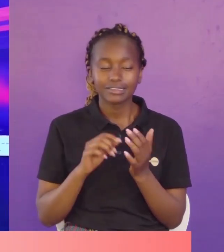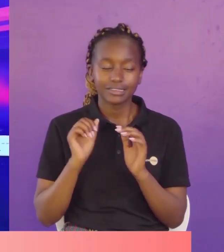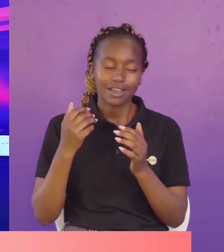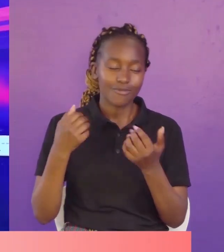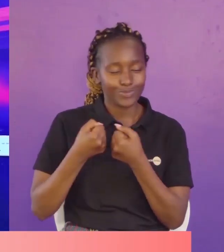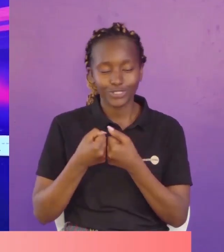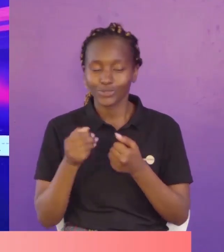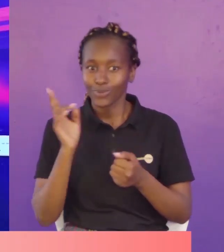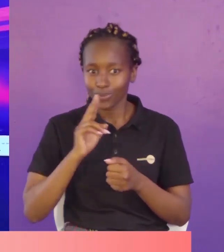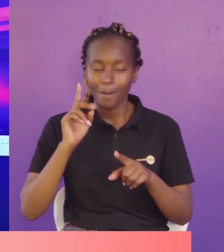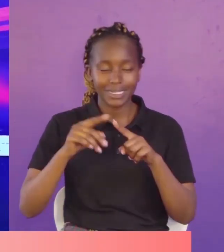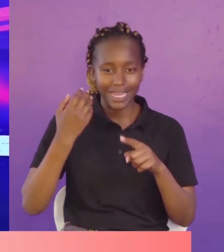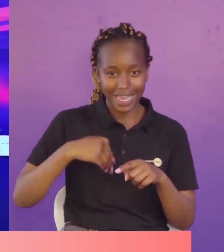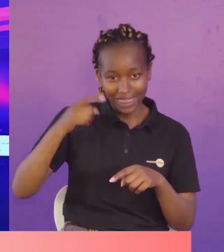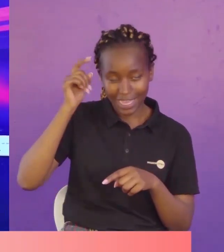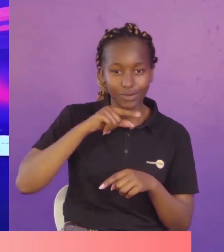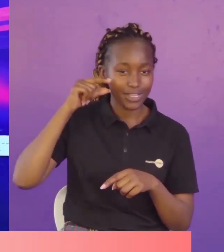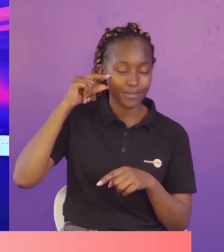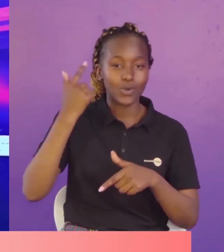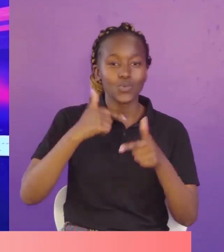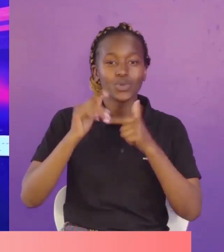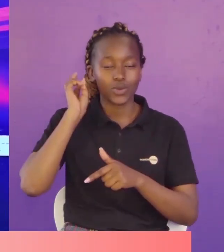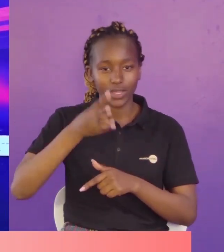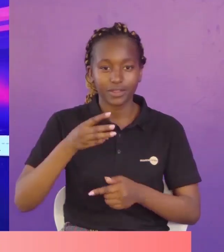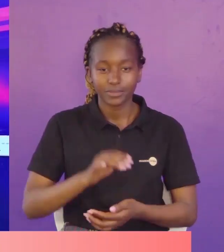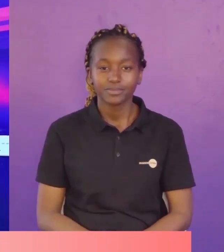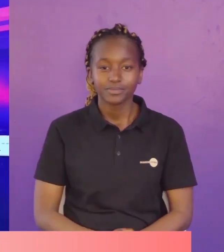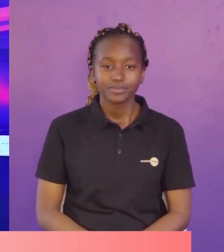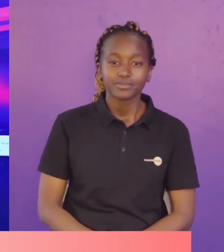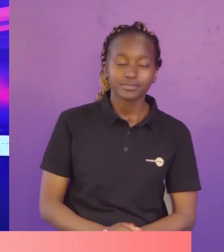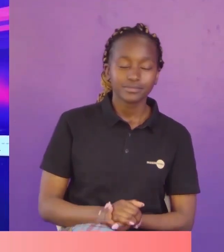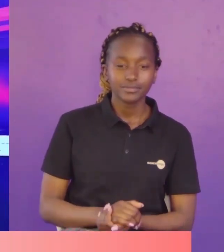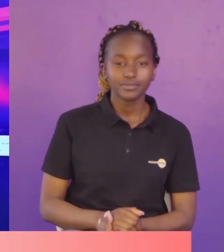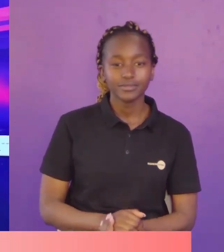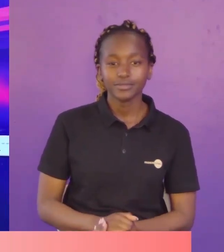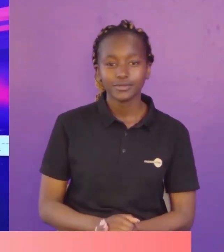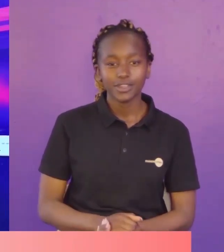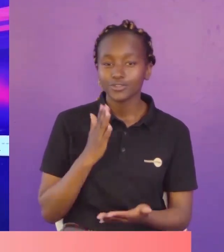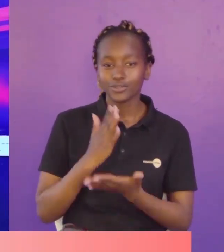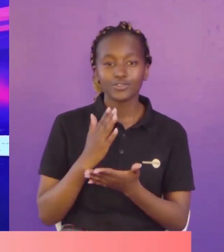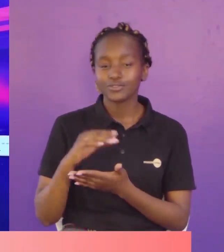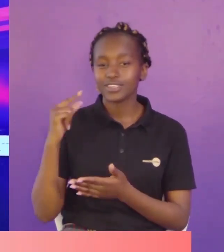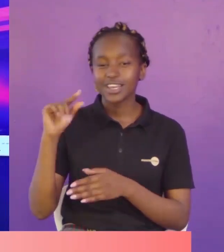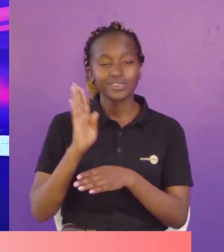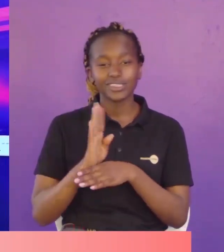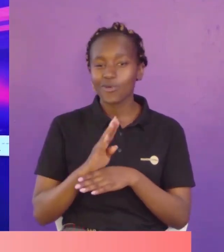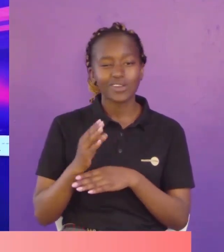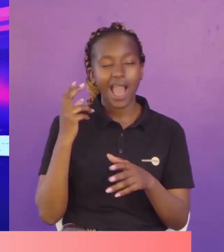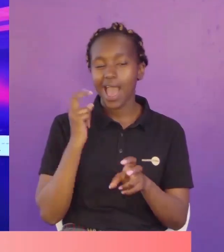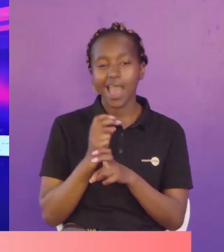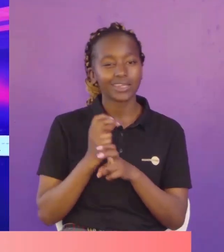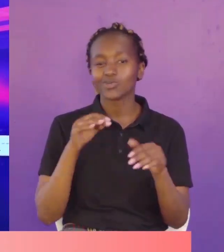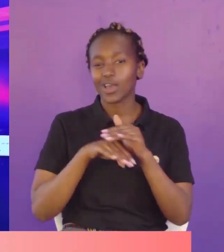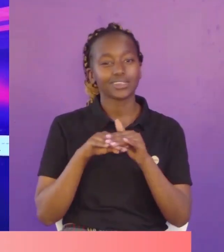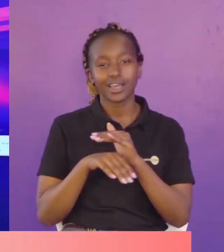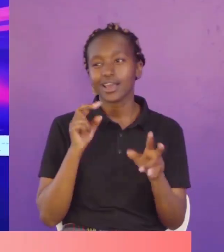Mozambique. Then Uganda can try also, but Guinea-Bissau, it will take them miracles. Okay,